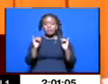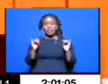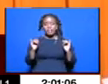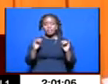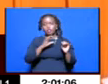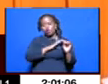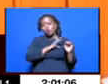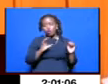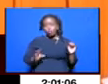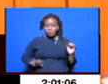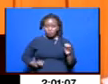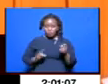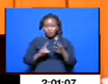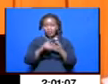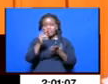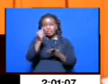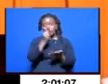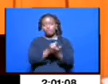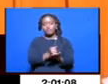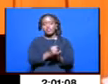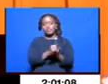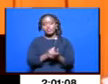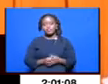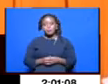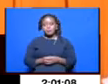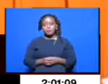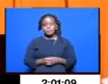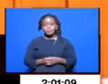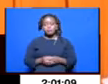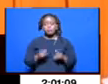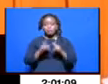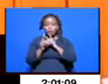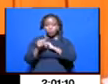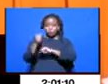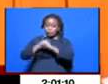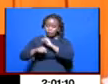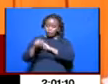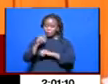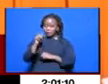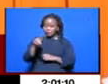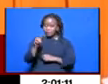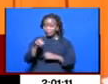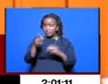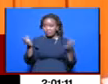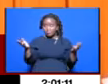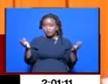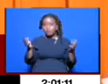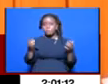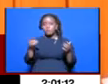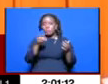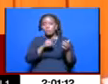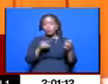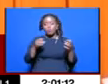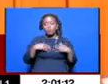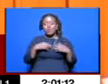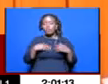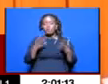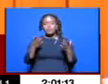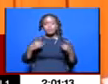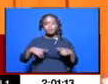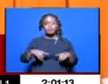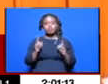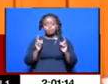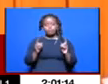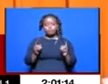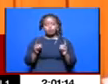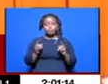commissions and offices. Yet in doing so, we have not explicitly provided for it, or